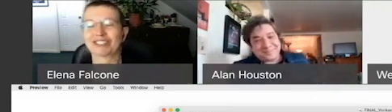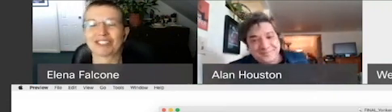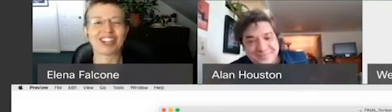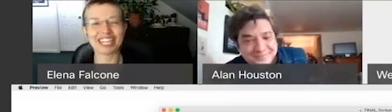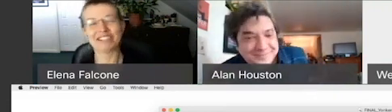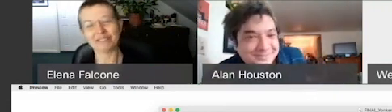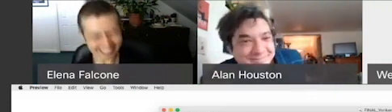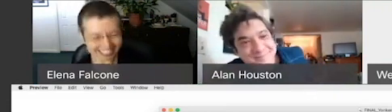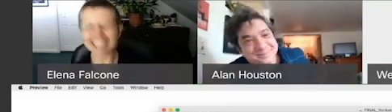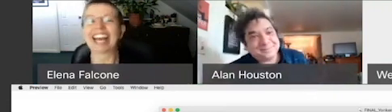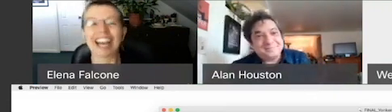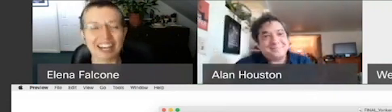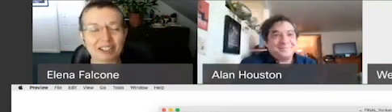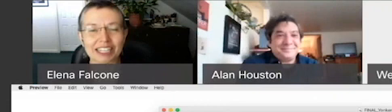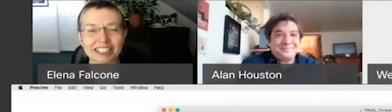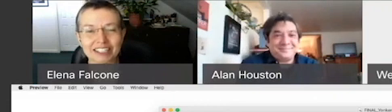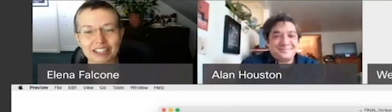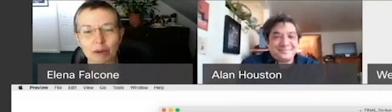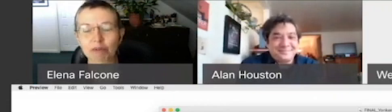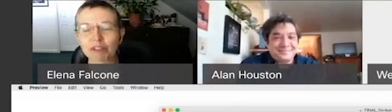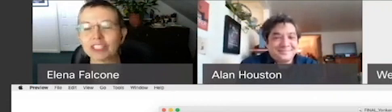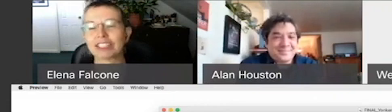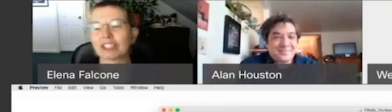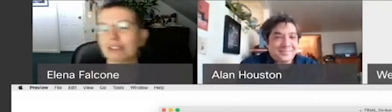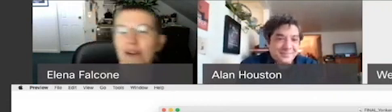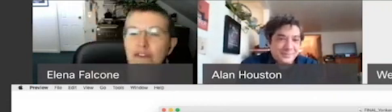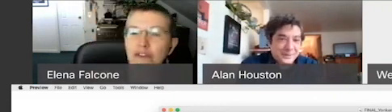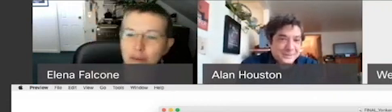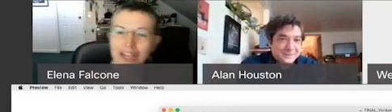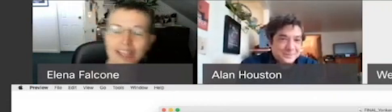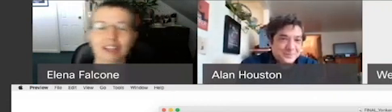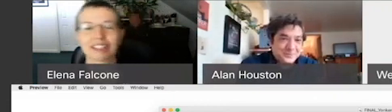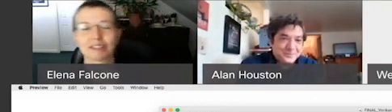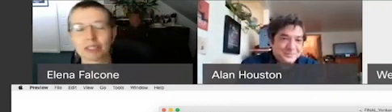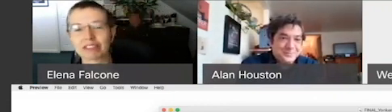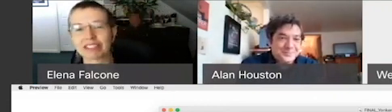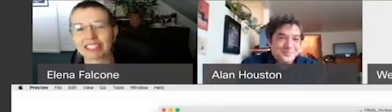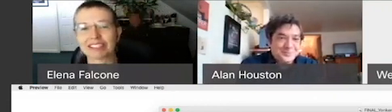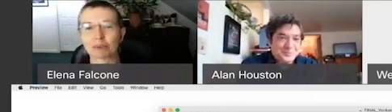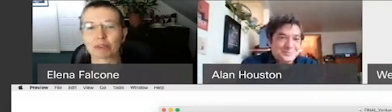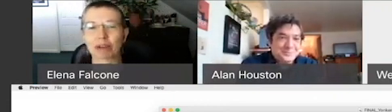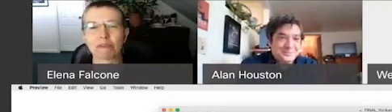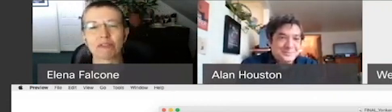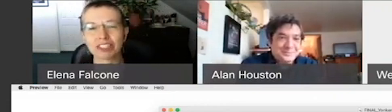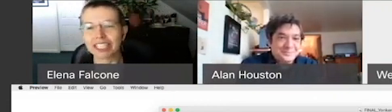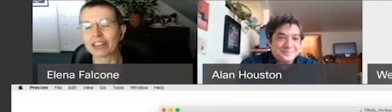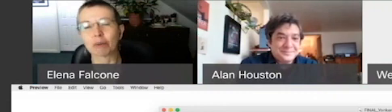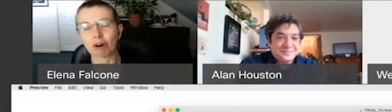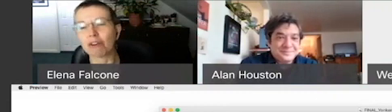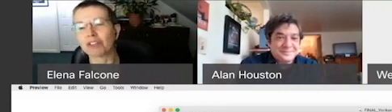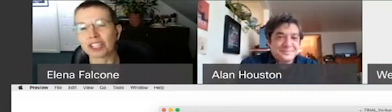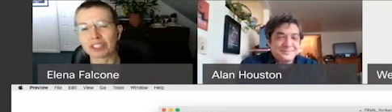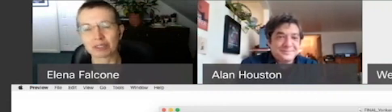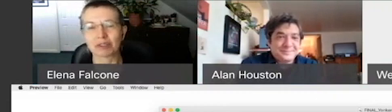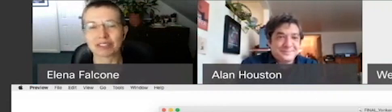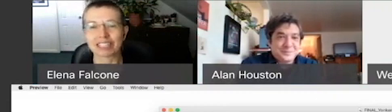event. In this abbreviated 2-hour format, I'm feeling, I think we're all feeling sort of the